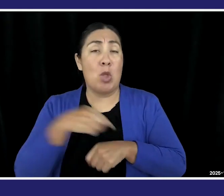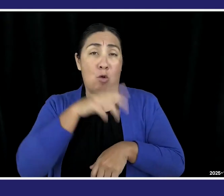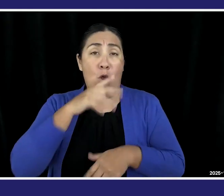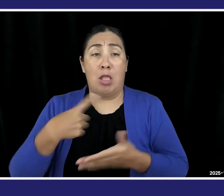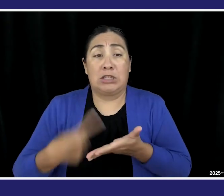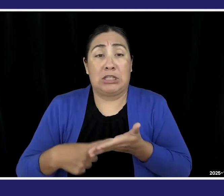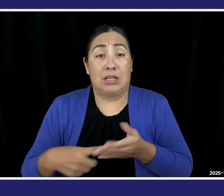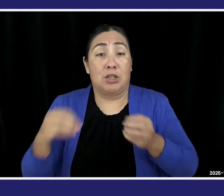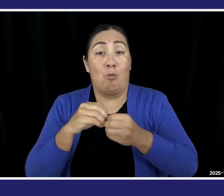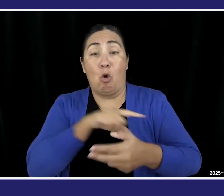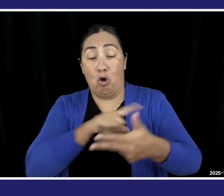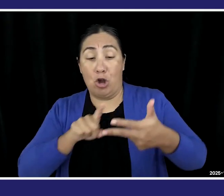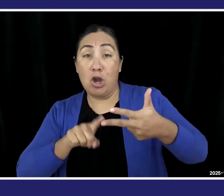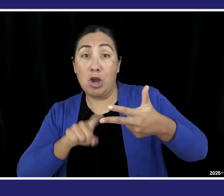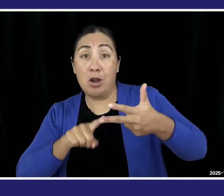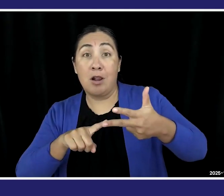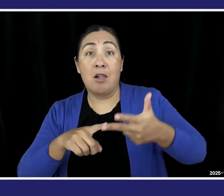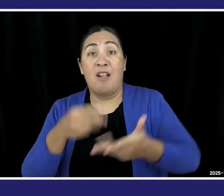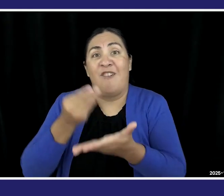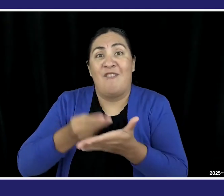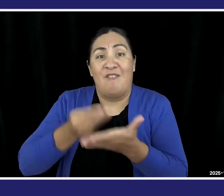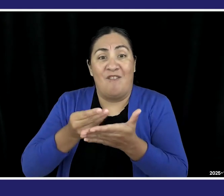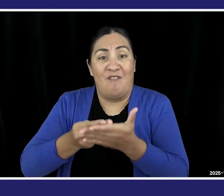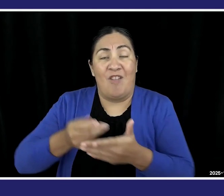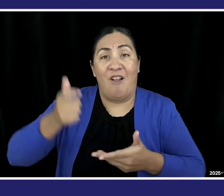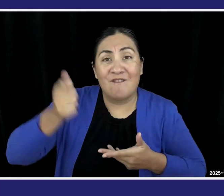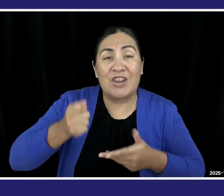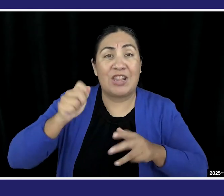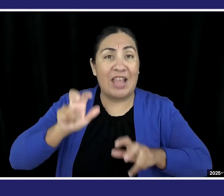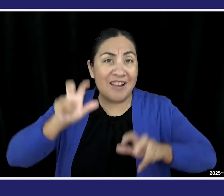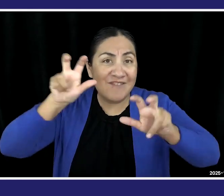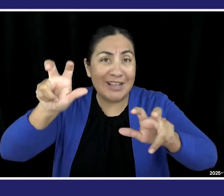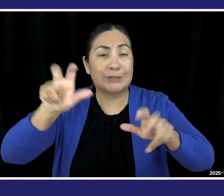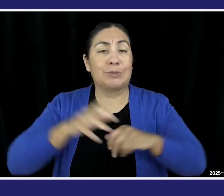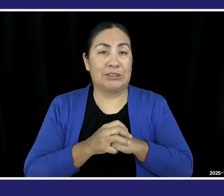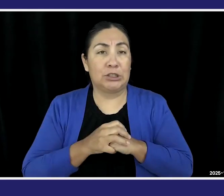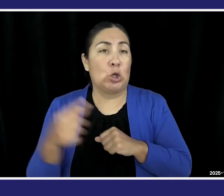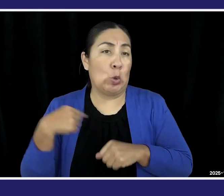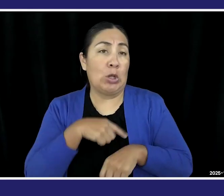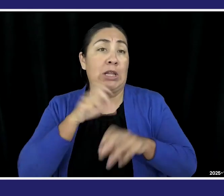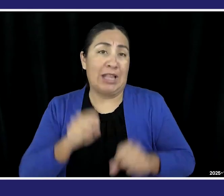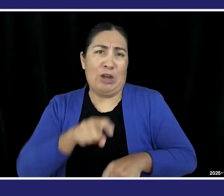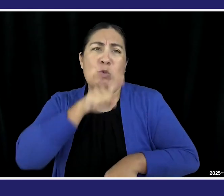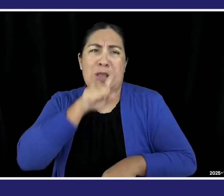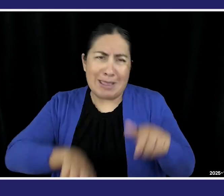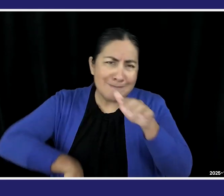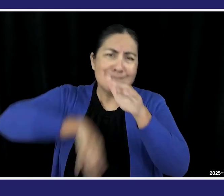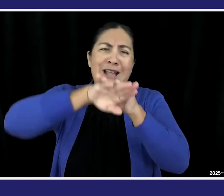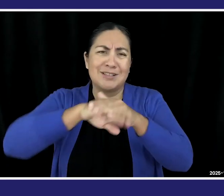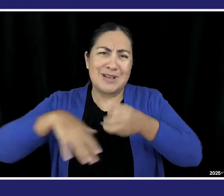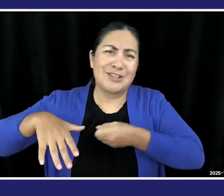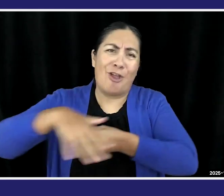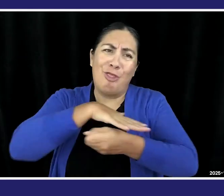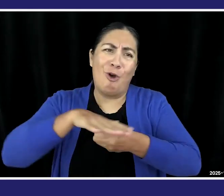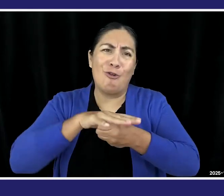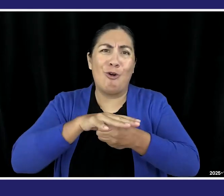and investments that we are providing to really maximize local reach of our statewide strategies and